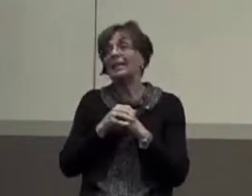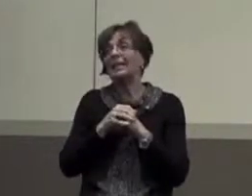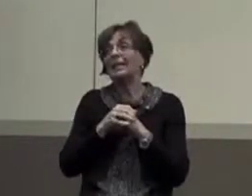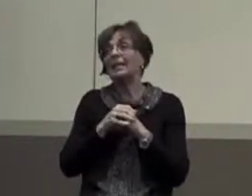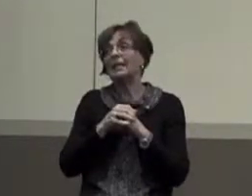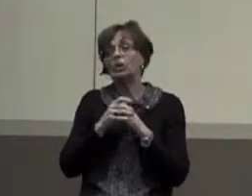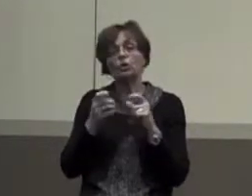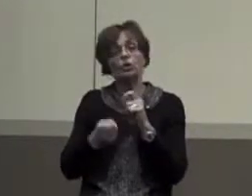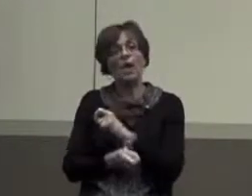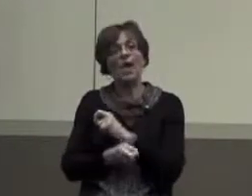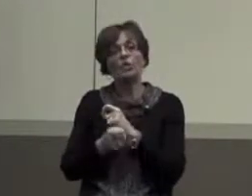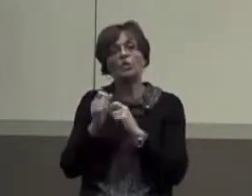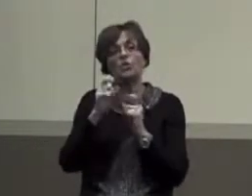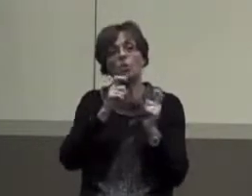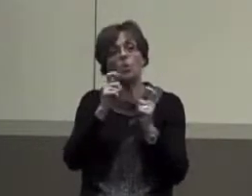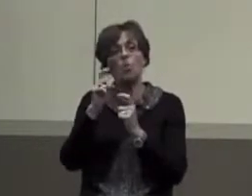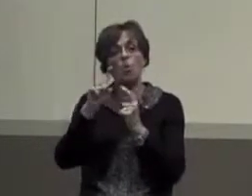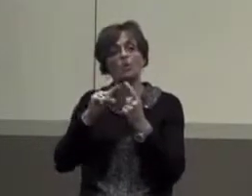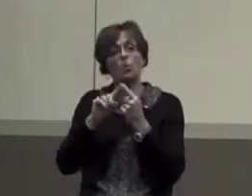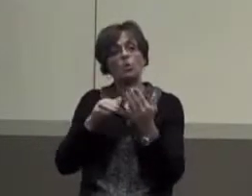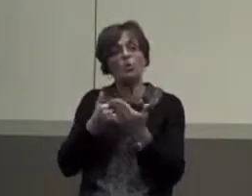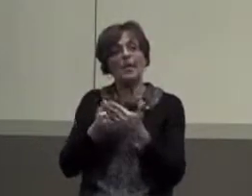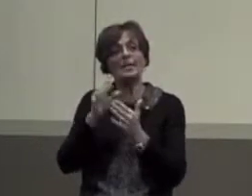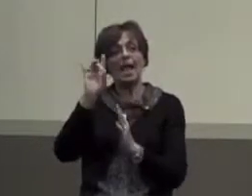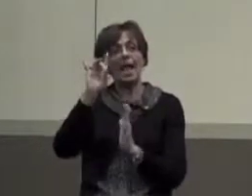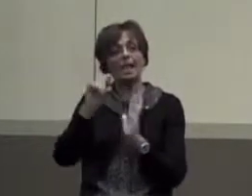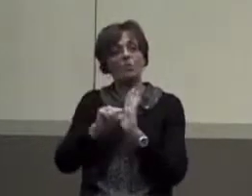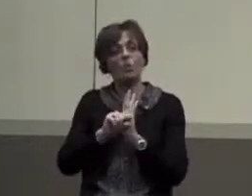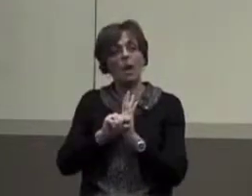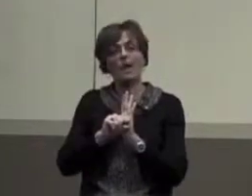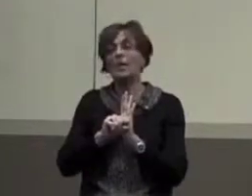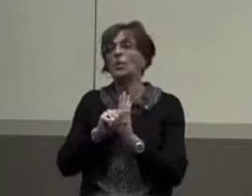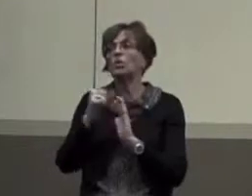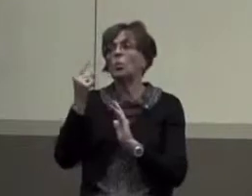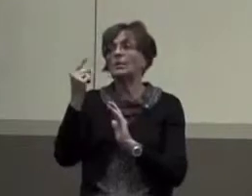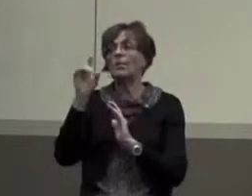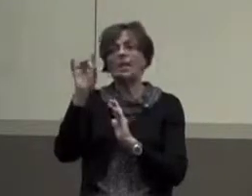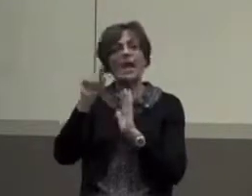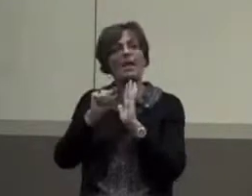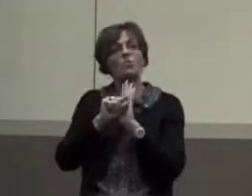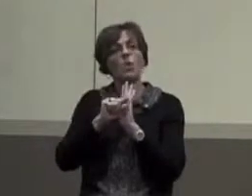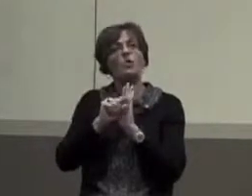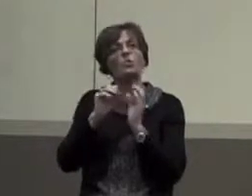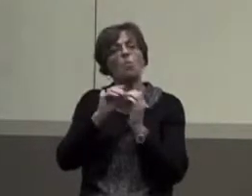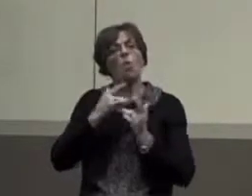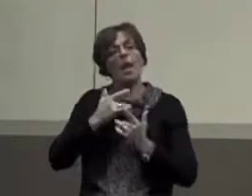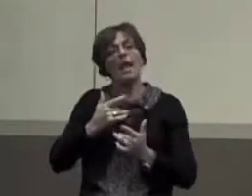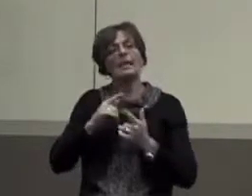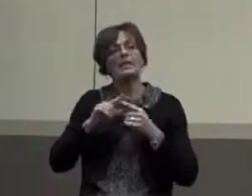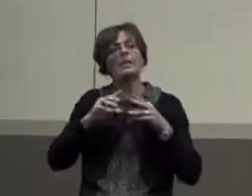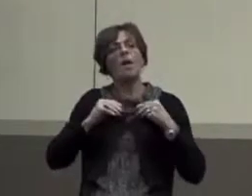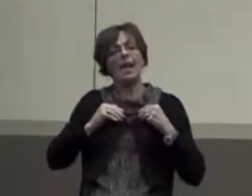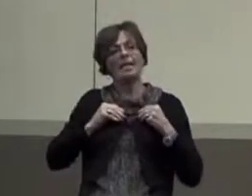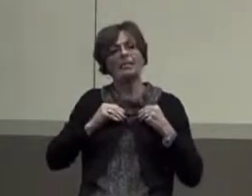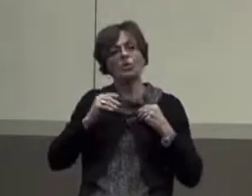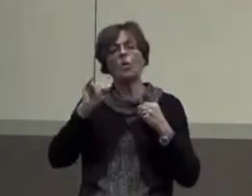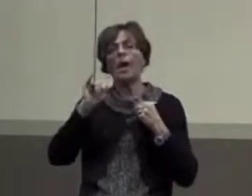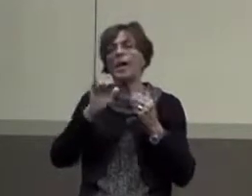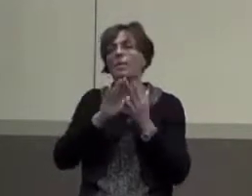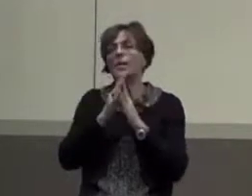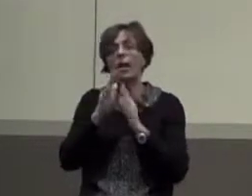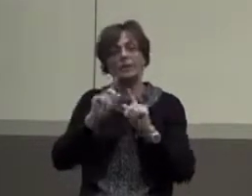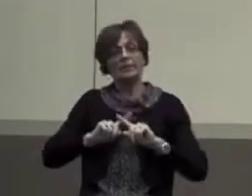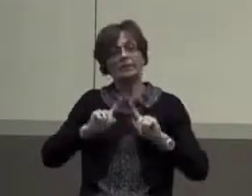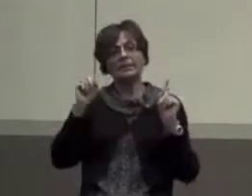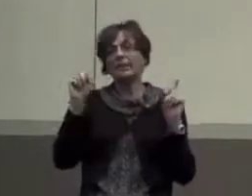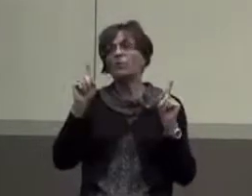change the rewards when it gets to 8th grade so that it's something 8th graders will more likely buy into, and it becomes different, and let